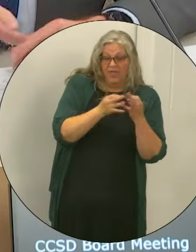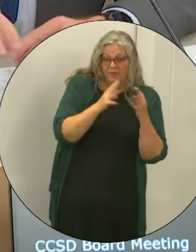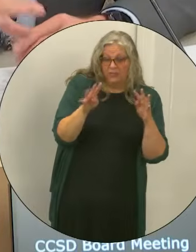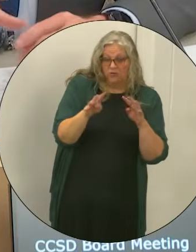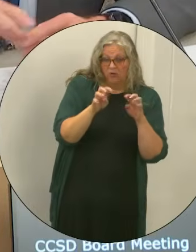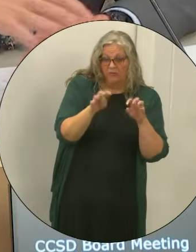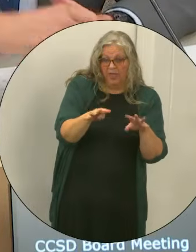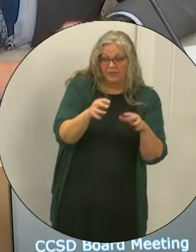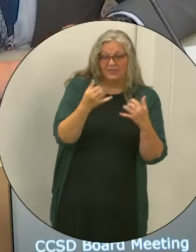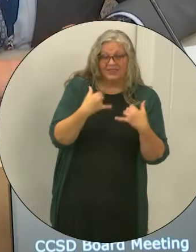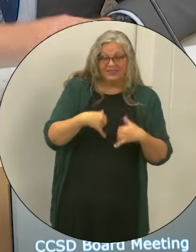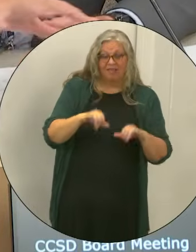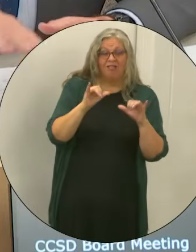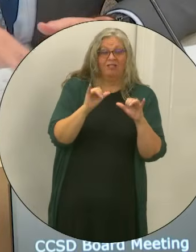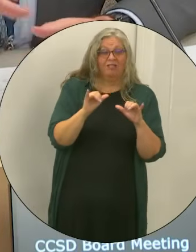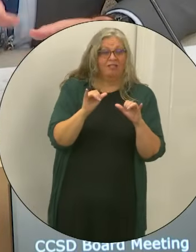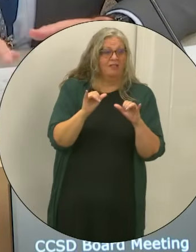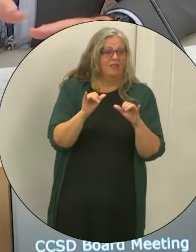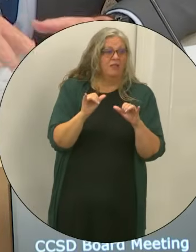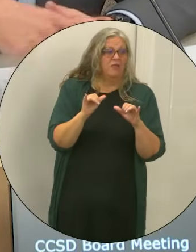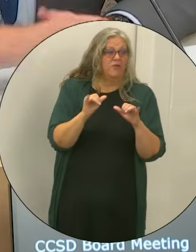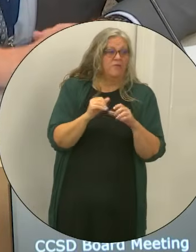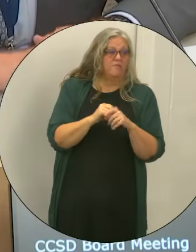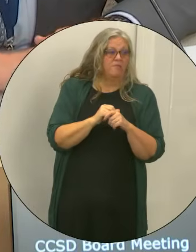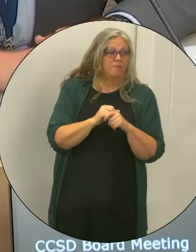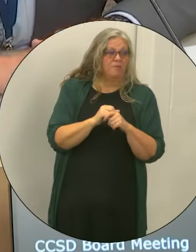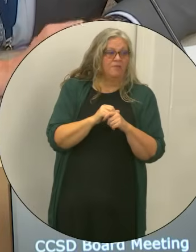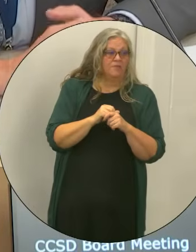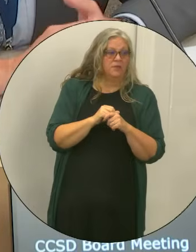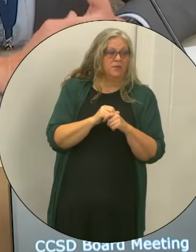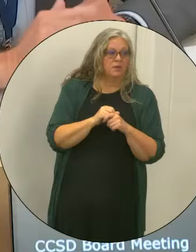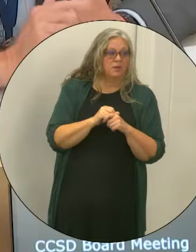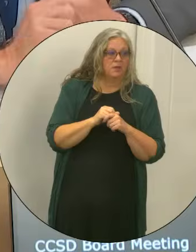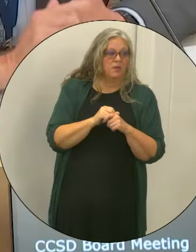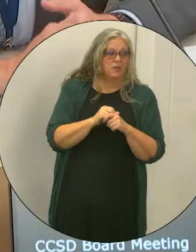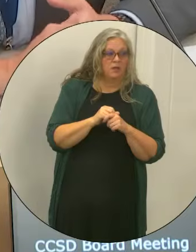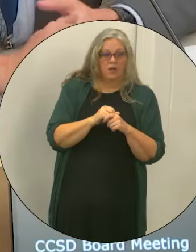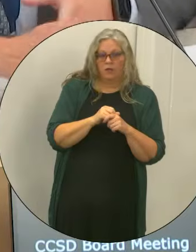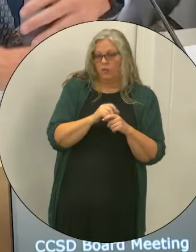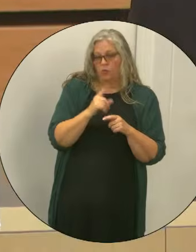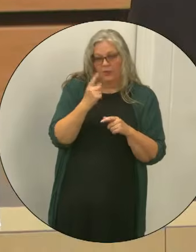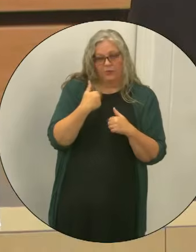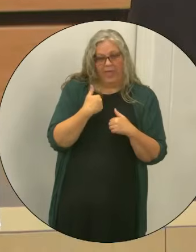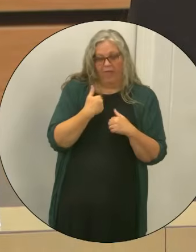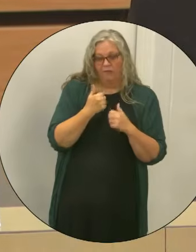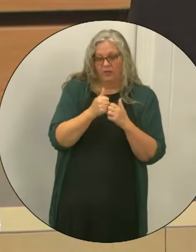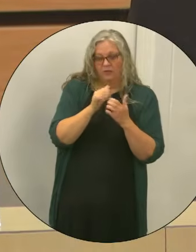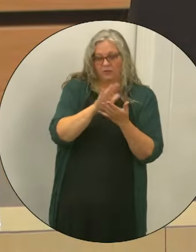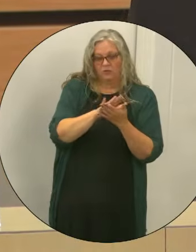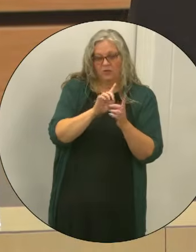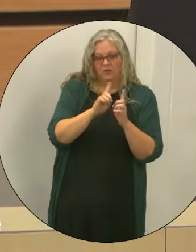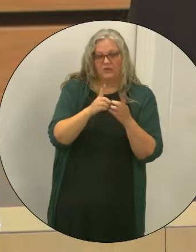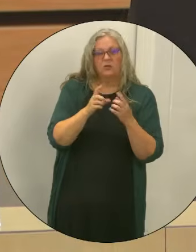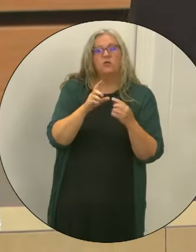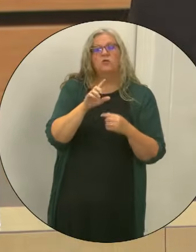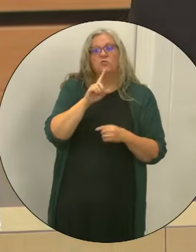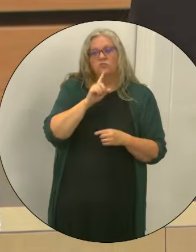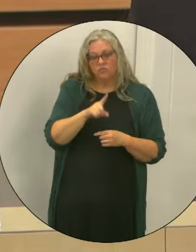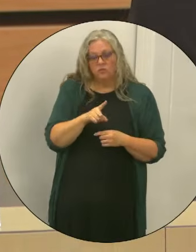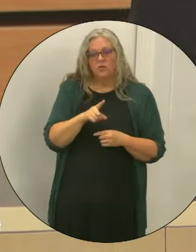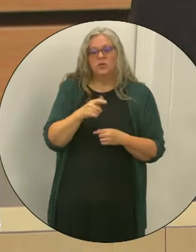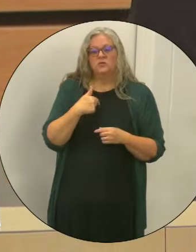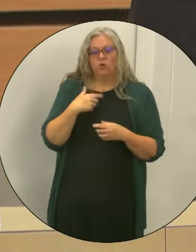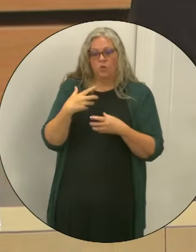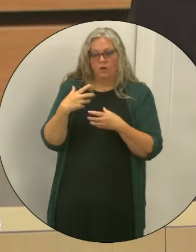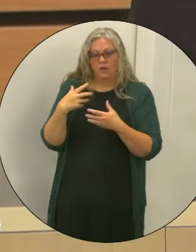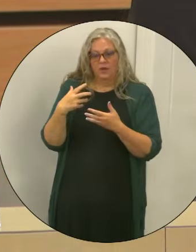surveys are still going to be what Internal. we currently have with the district-wide survey. Great, So we're capturing all levels. Our